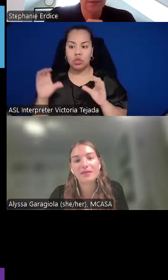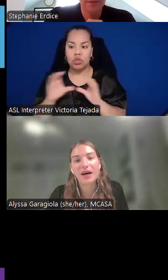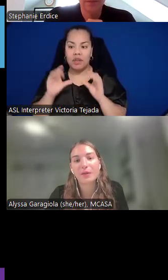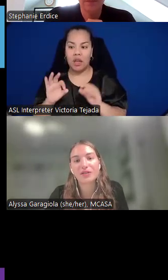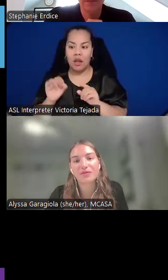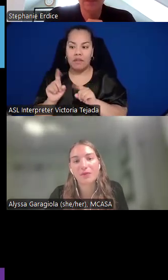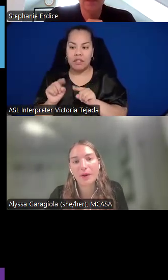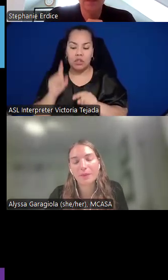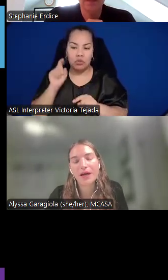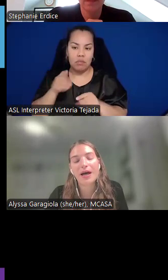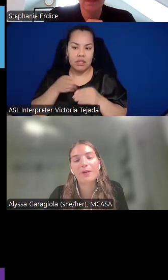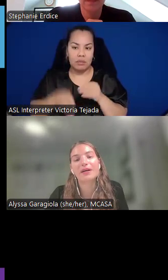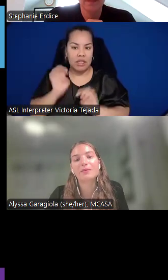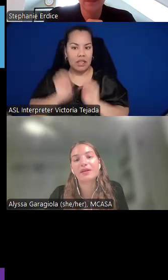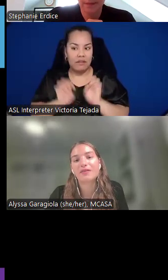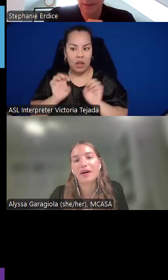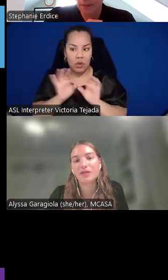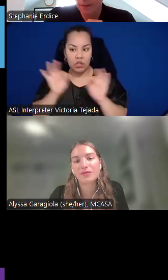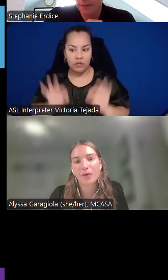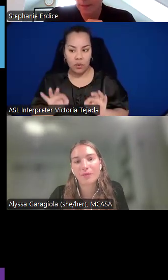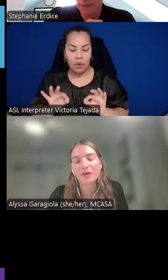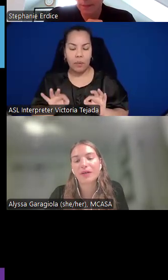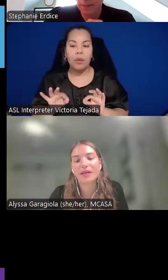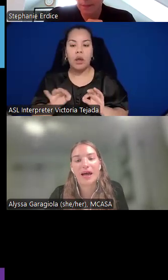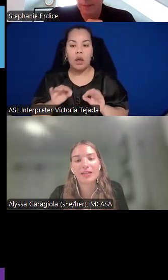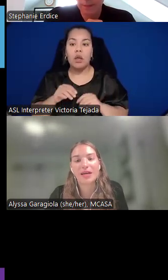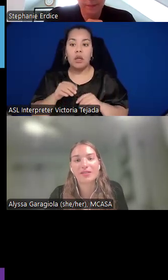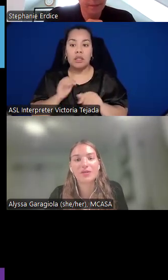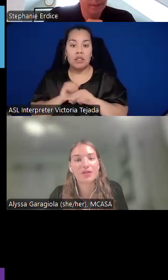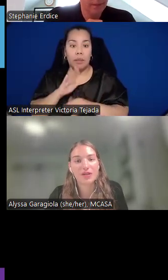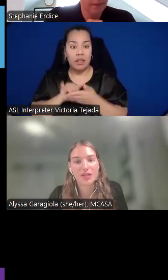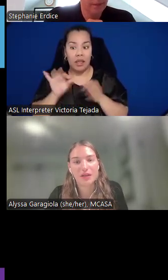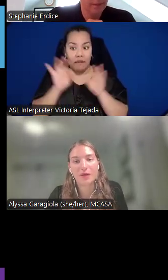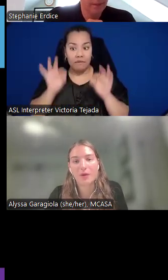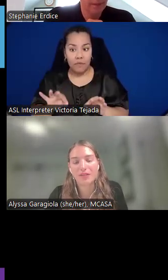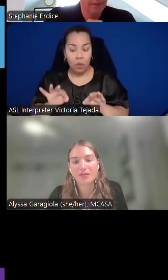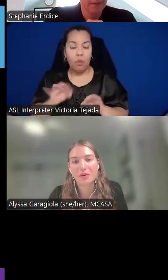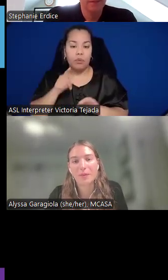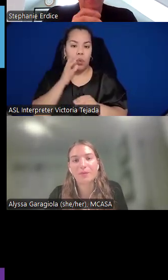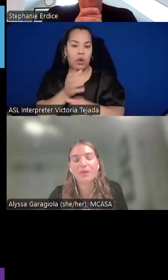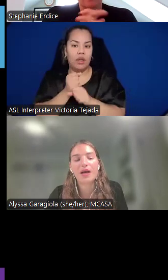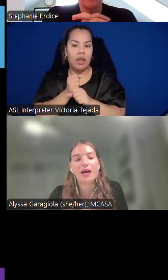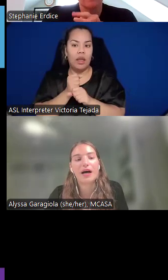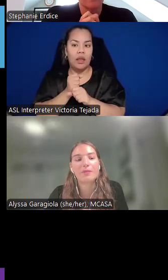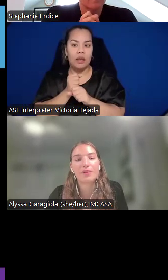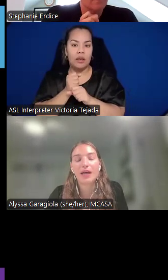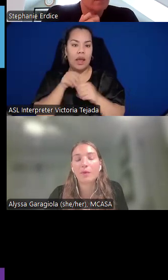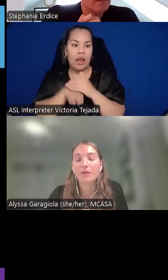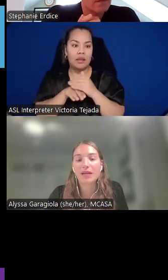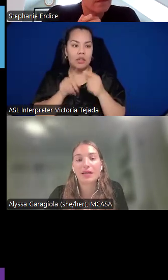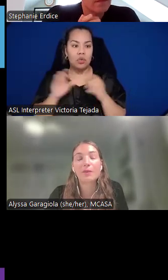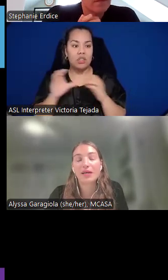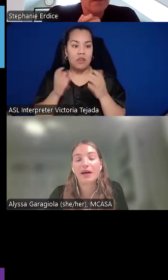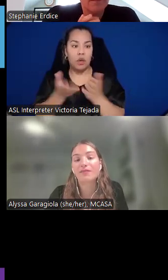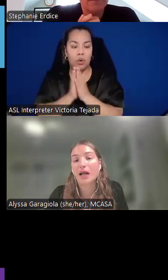complete the evaluation form. Upon submitting the evaluation form, you'll gain access to the certificate request form. So again,